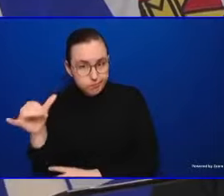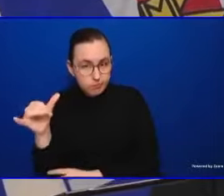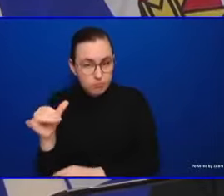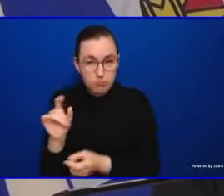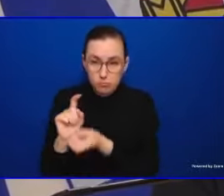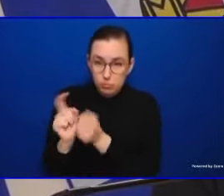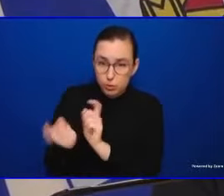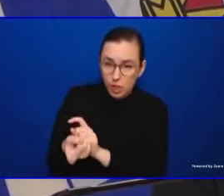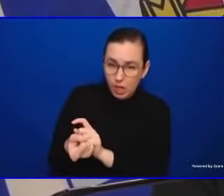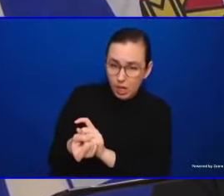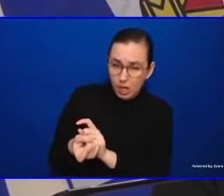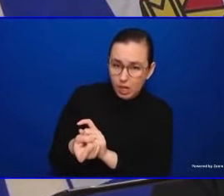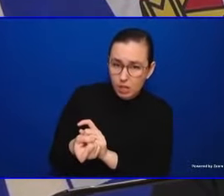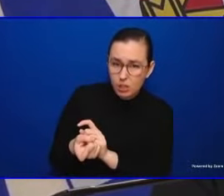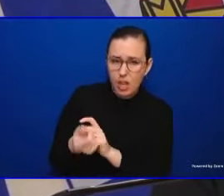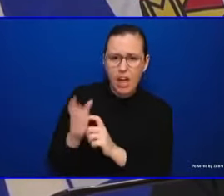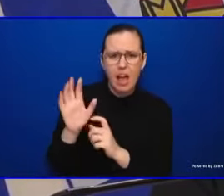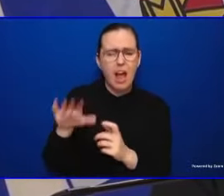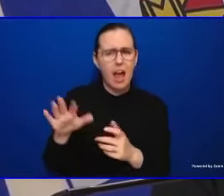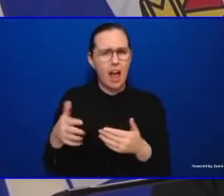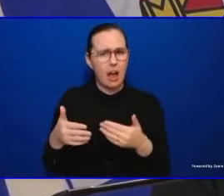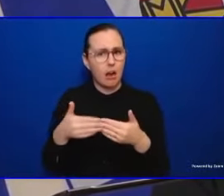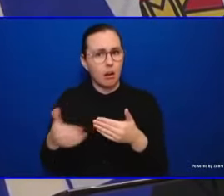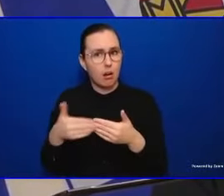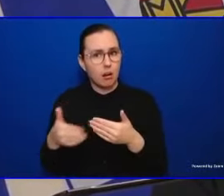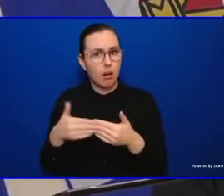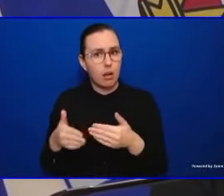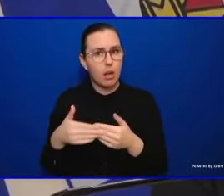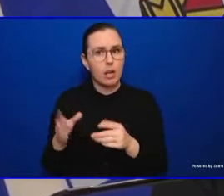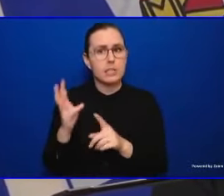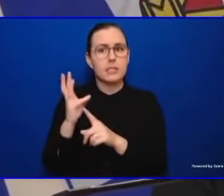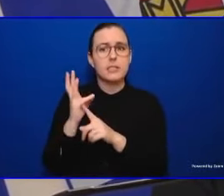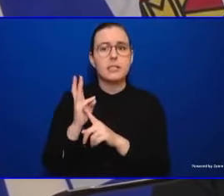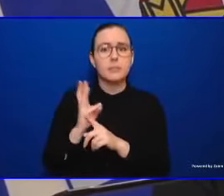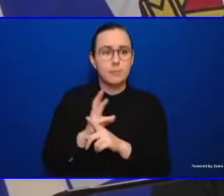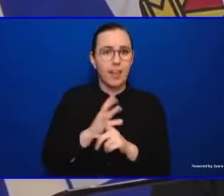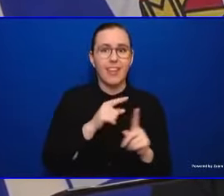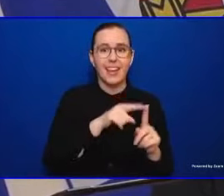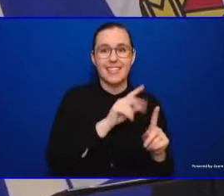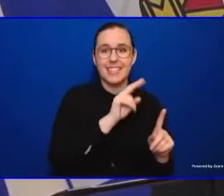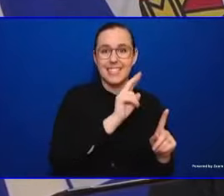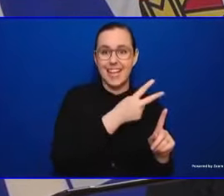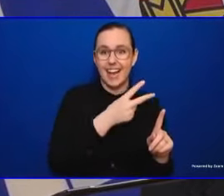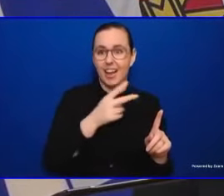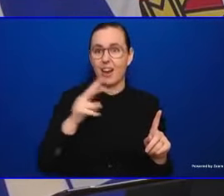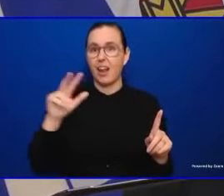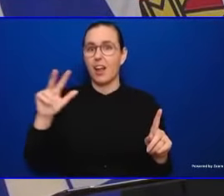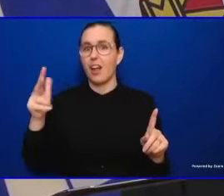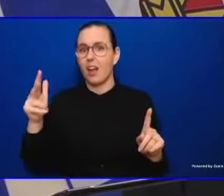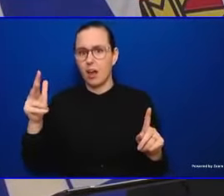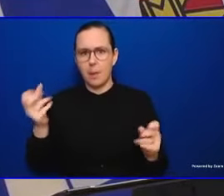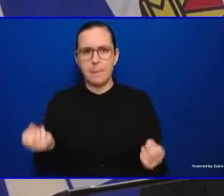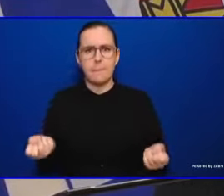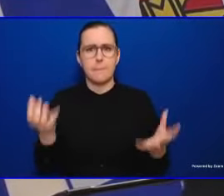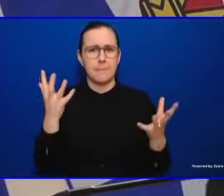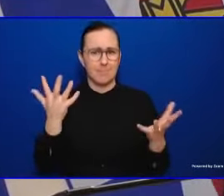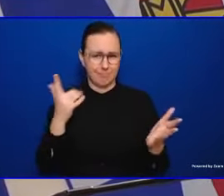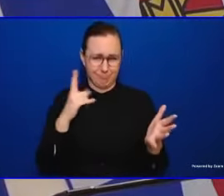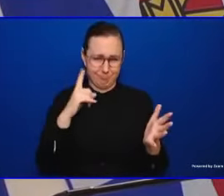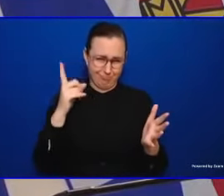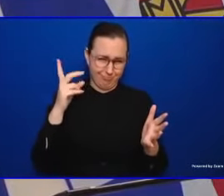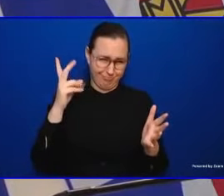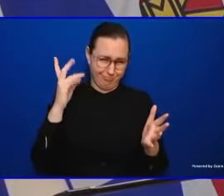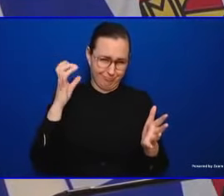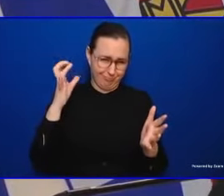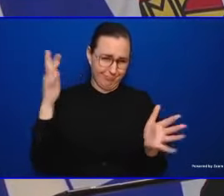we just don't have the capacity there yet to manage this influx that's coming? So I guess I'll start. In terms of the